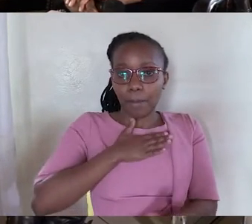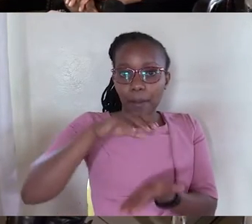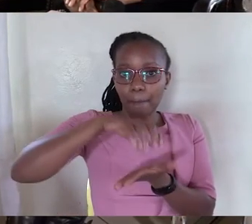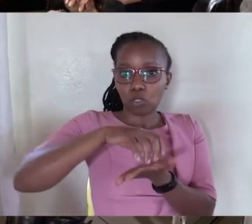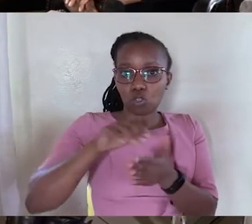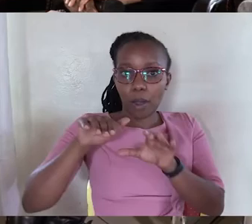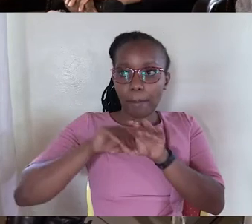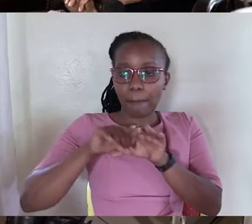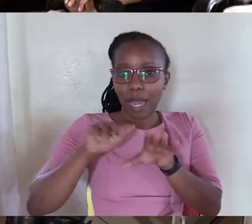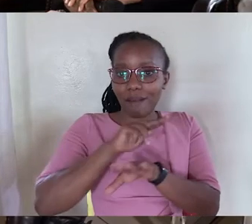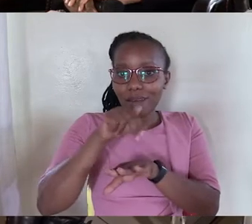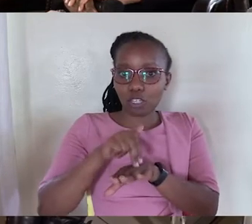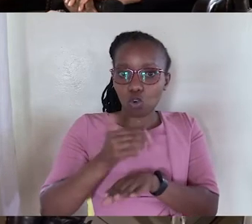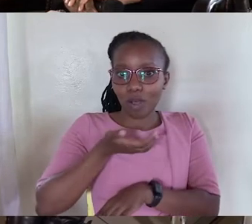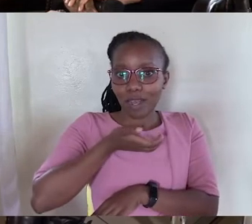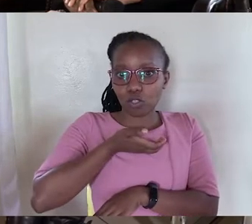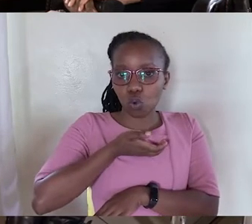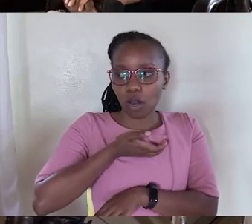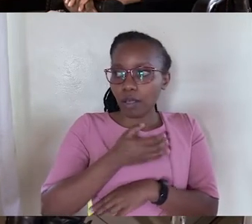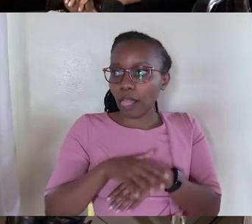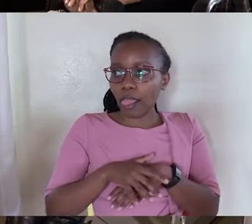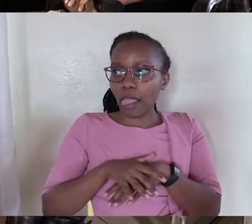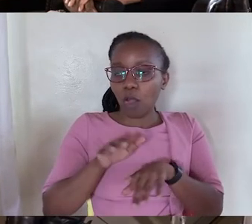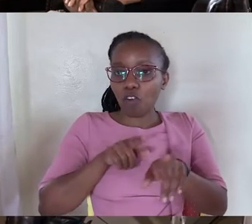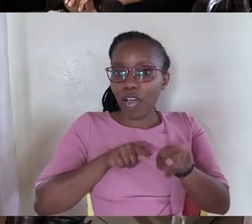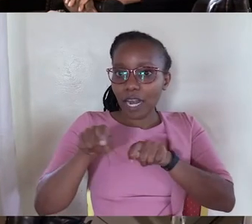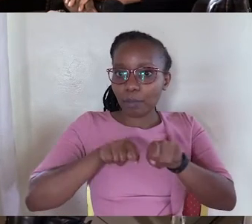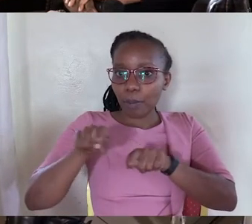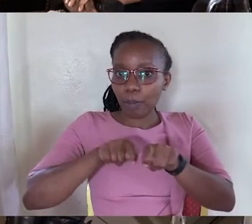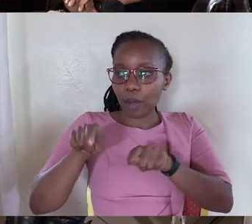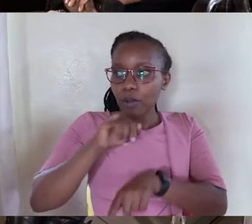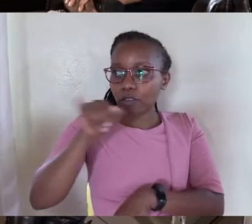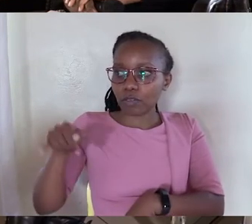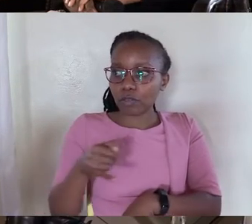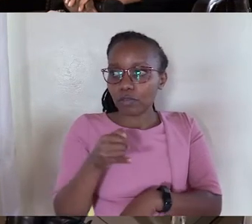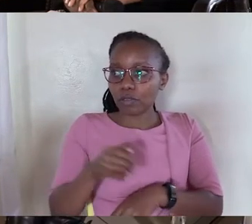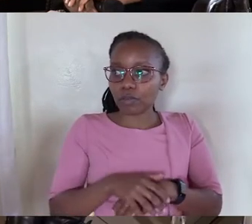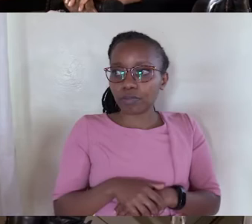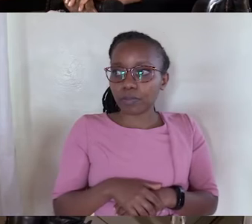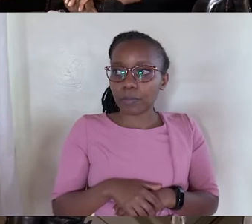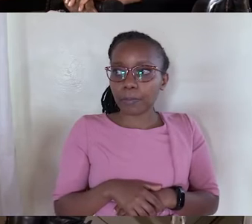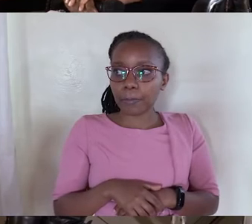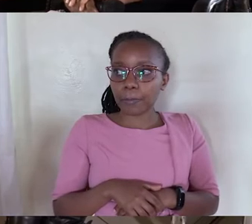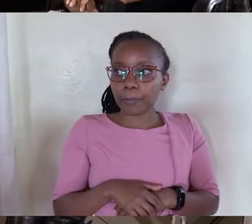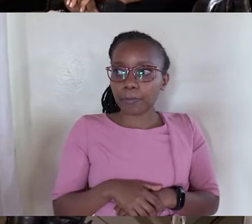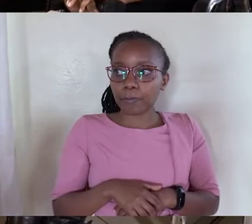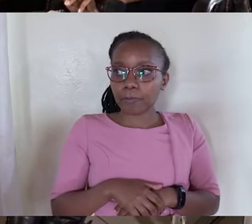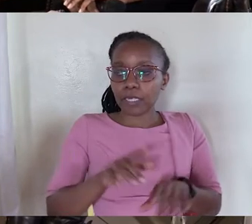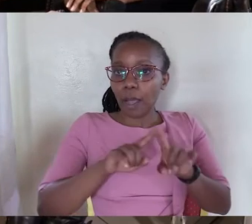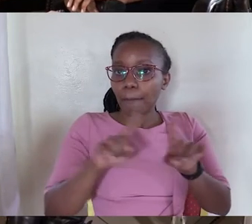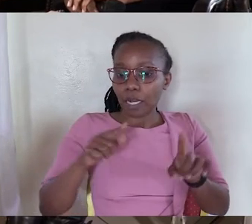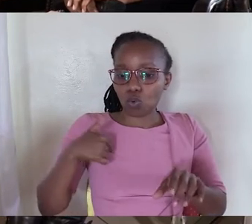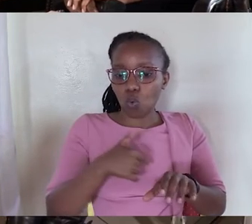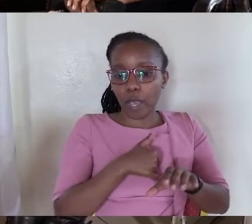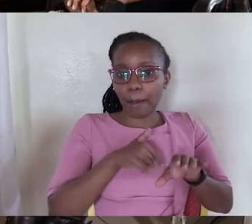as a member of the National Council of Administrative Justice and not the Commission on Administrative Justice. But fortunately, since we are a member